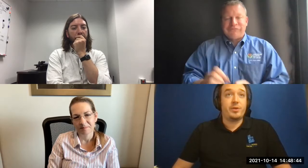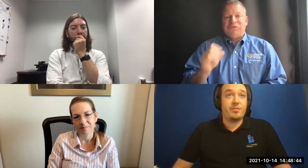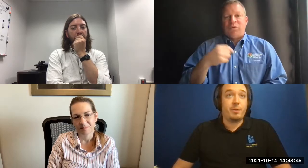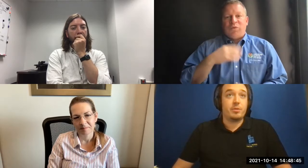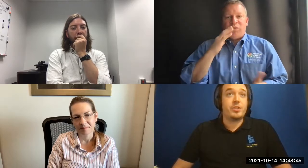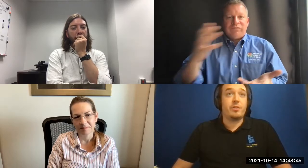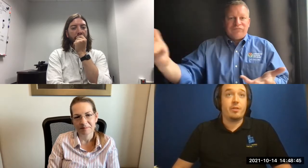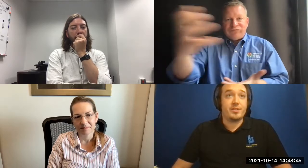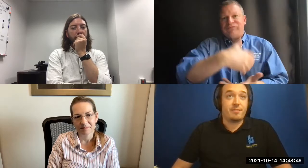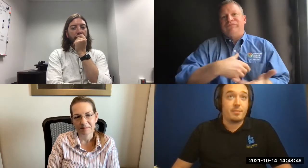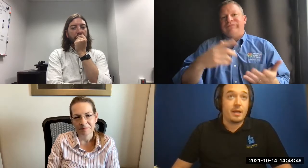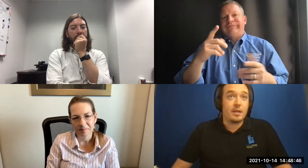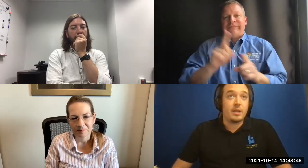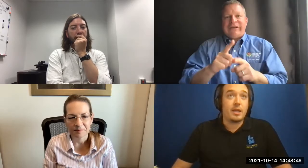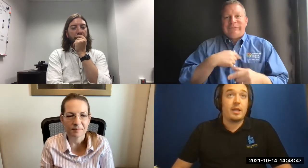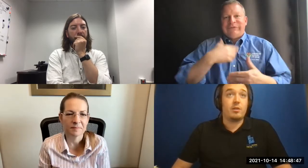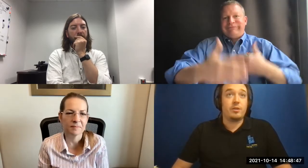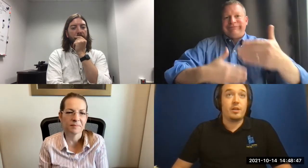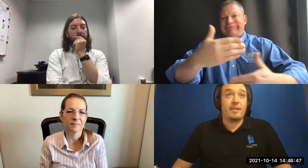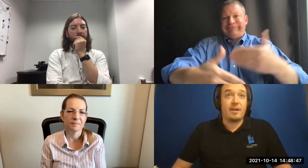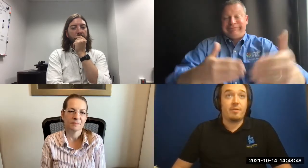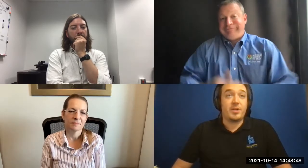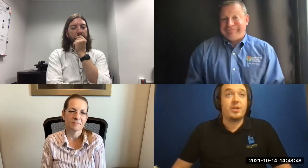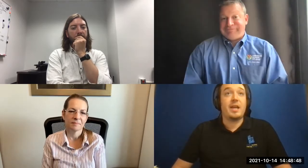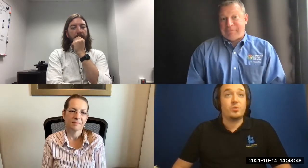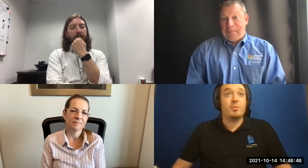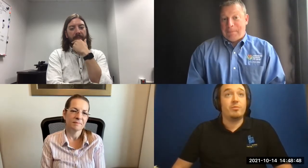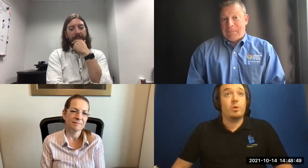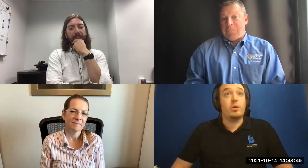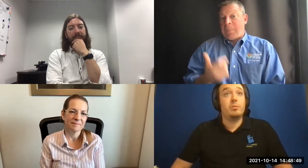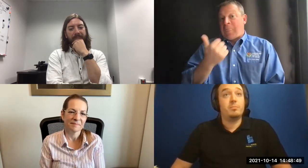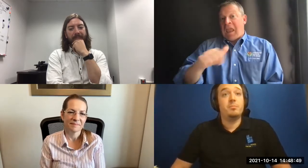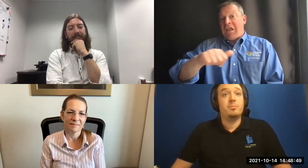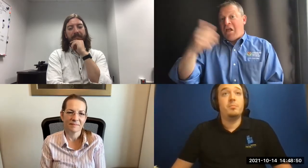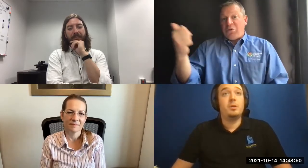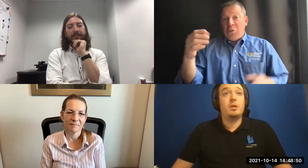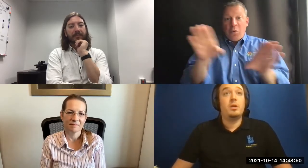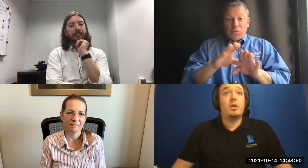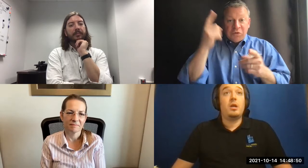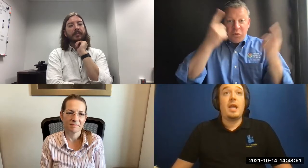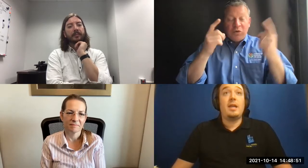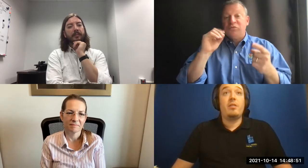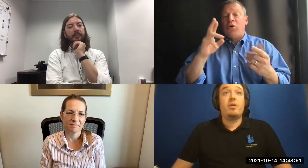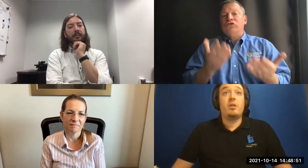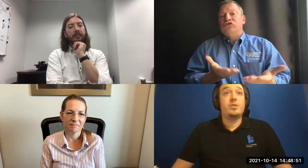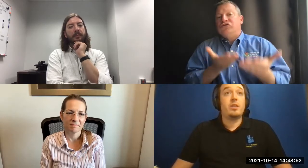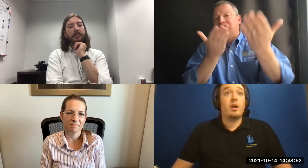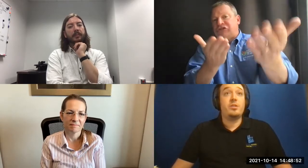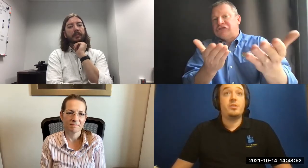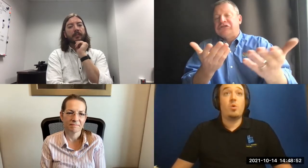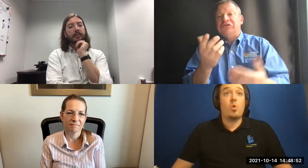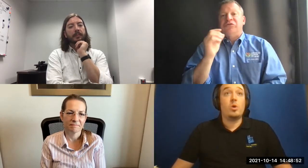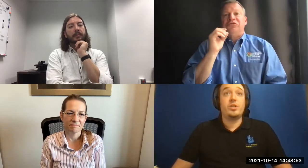have opportunities for people to share their thoughts and feedback and look to collect that information as we move forward. Any other